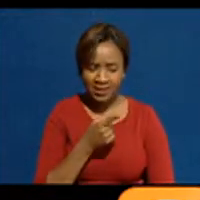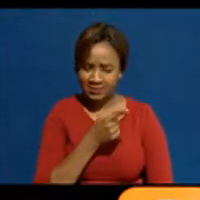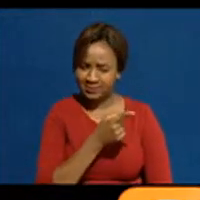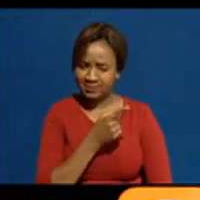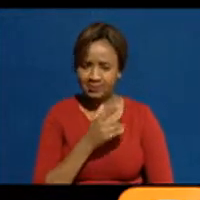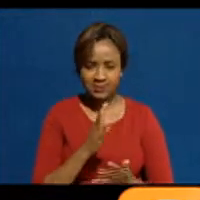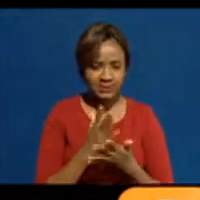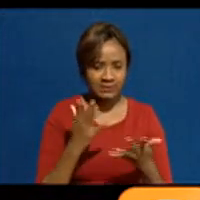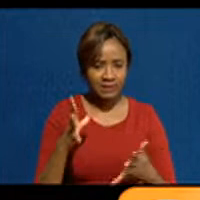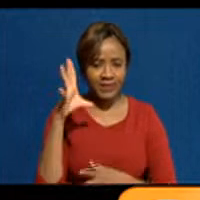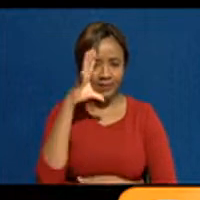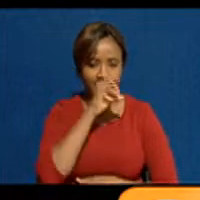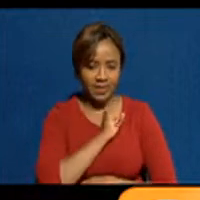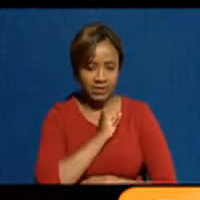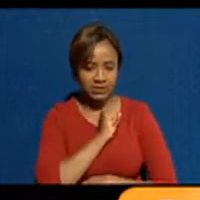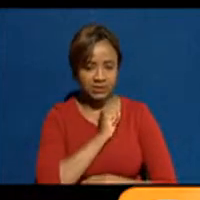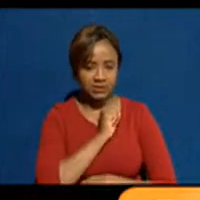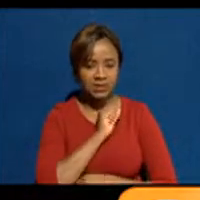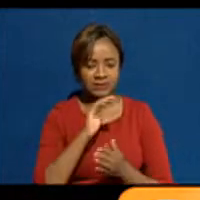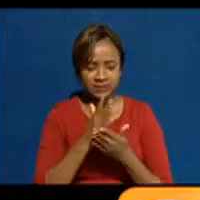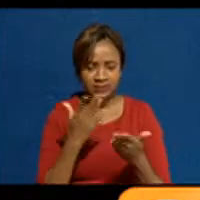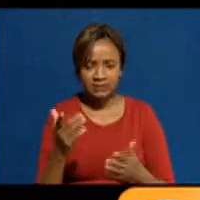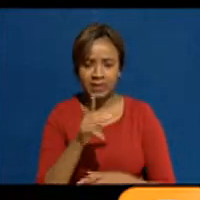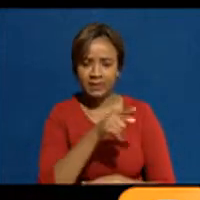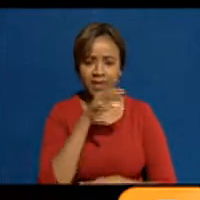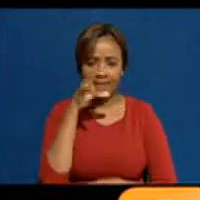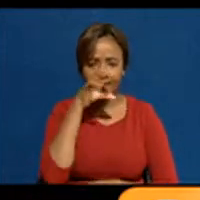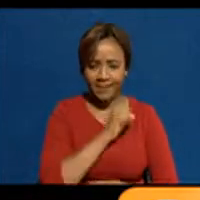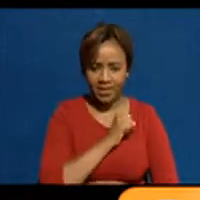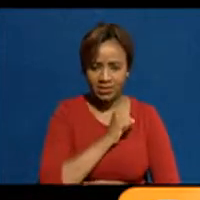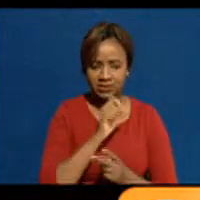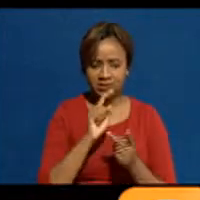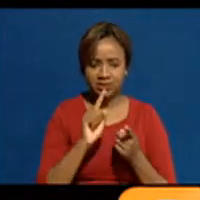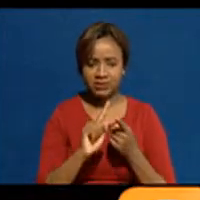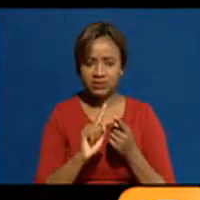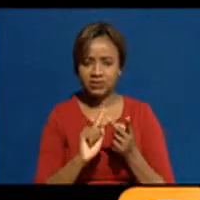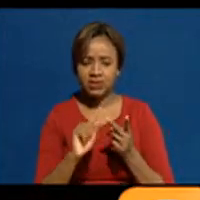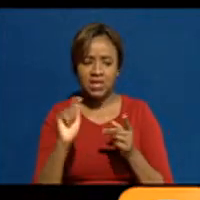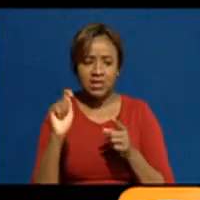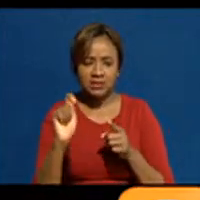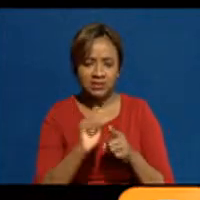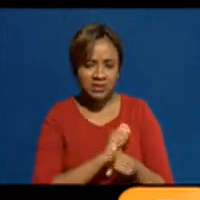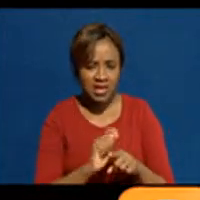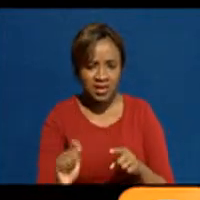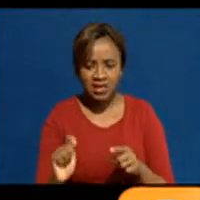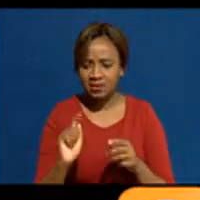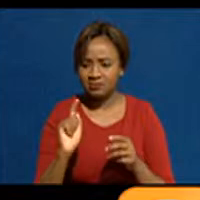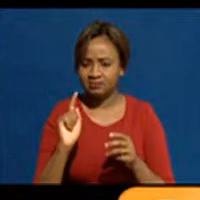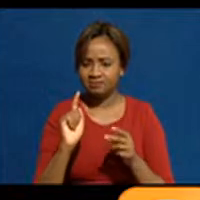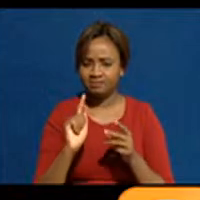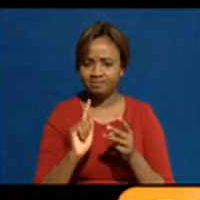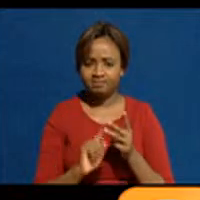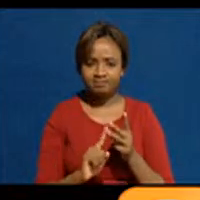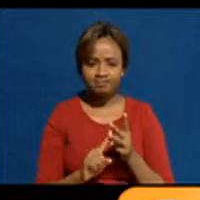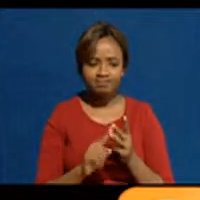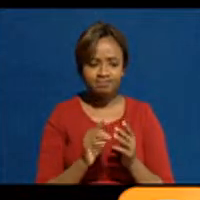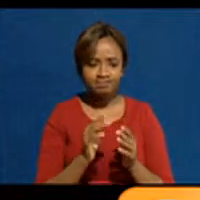with the CBC. There's something that is missing with trainings. There's something that is missing with adequacy